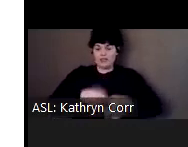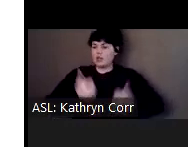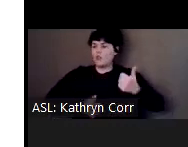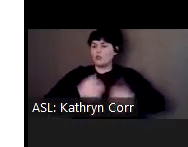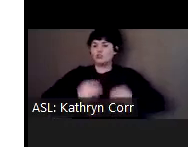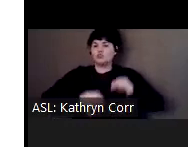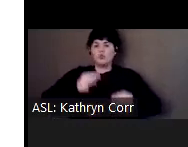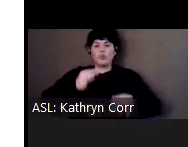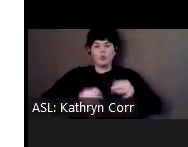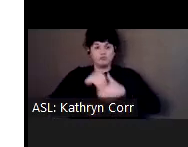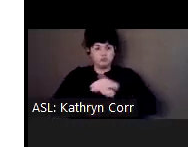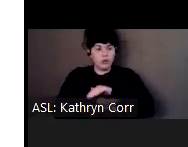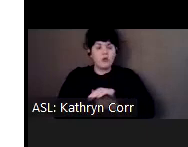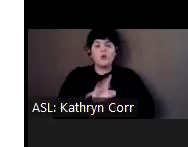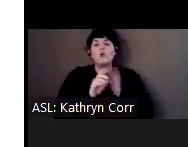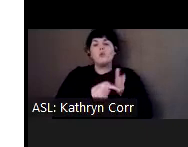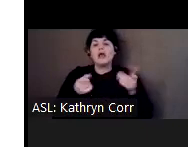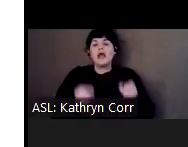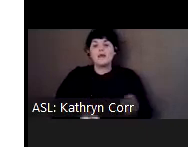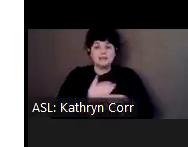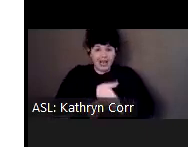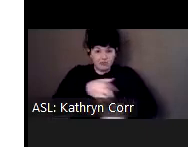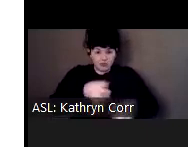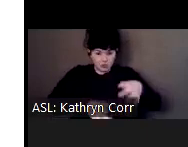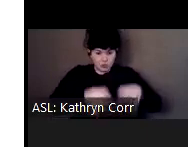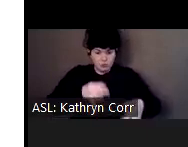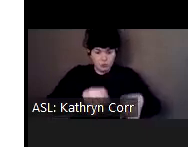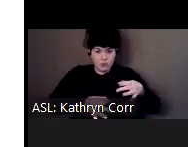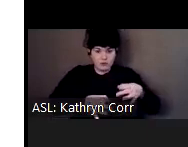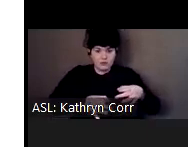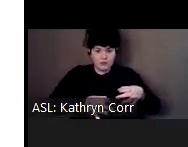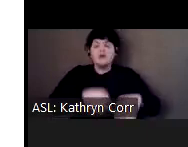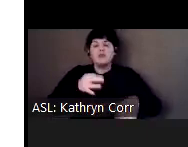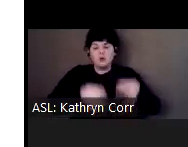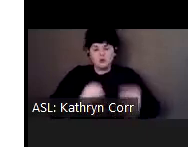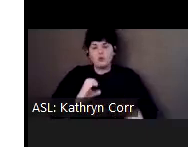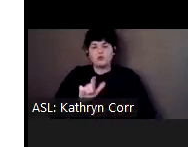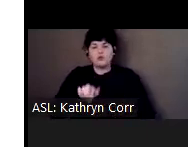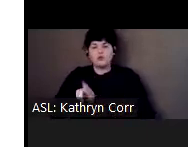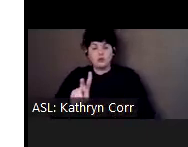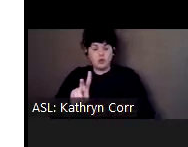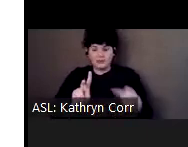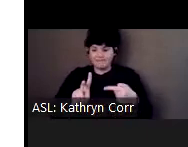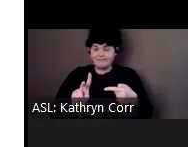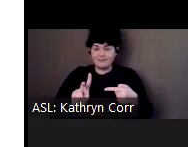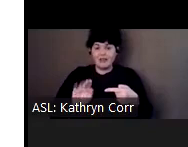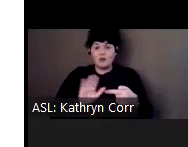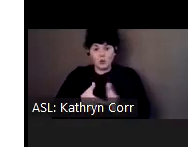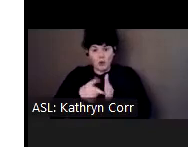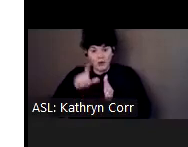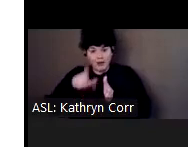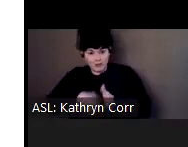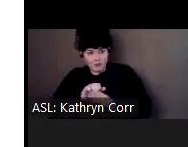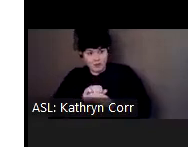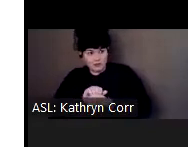the hearing is the court clerk is required to send a copy of the order setting